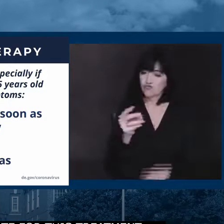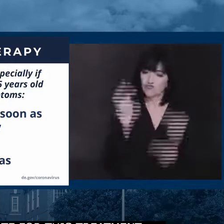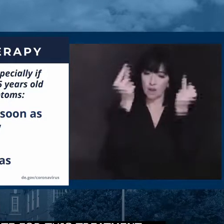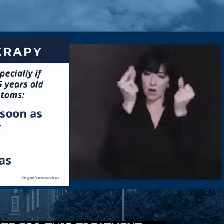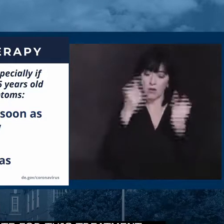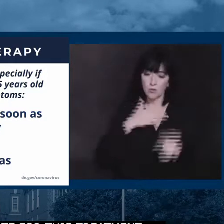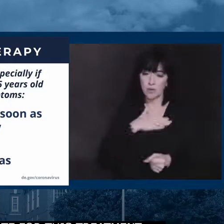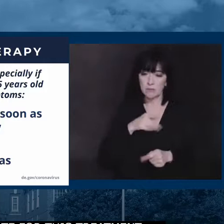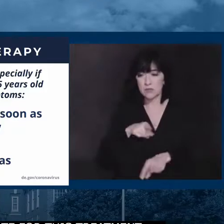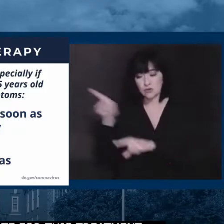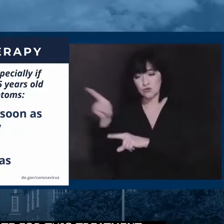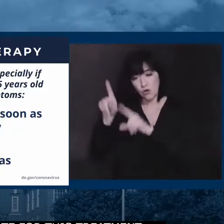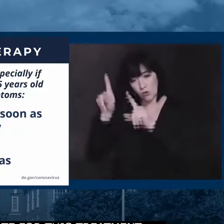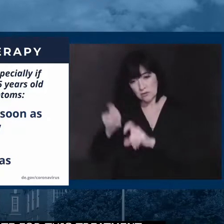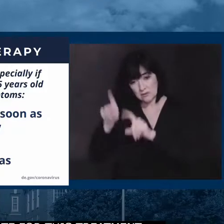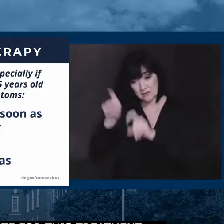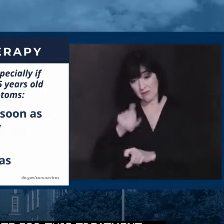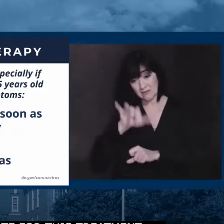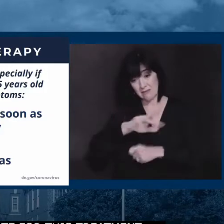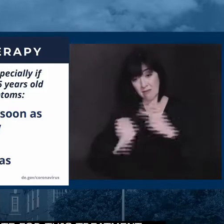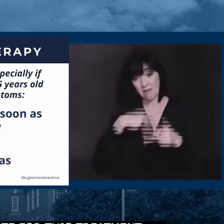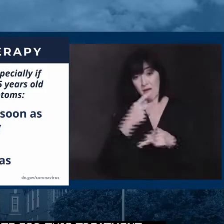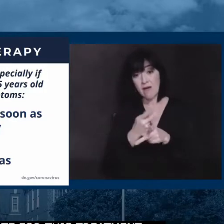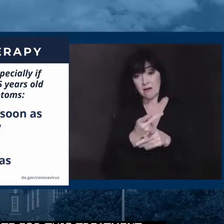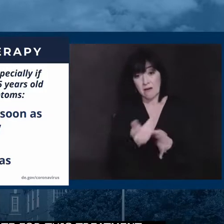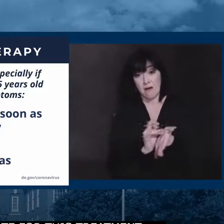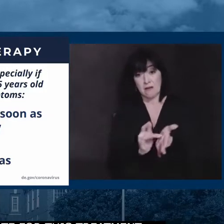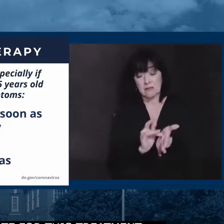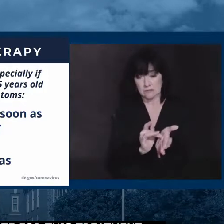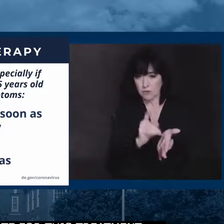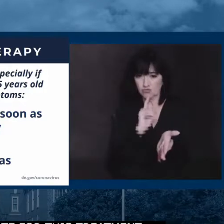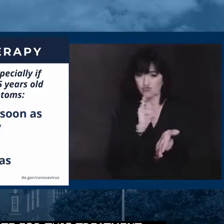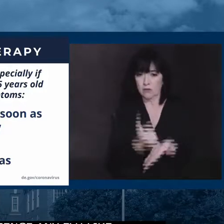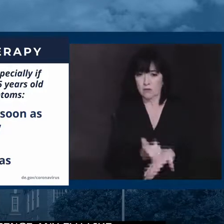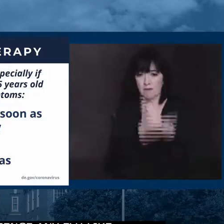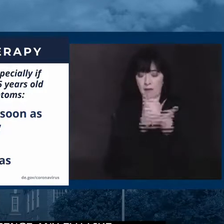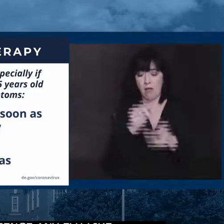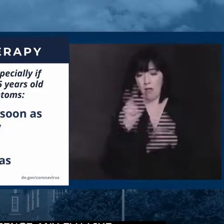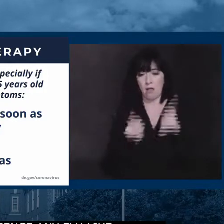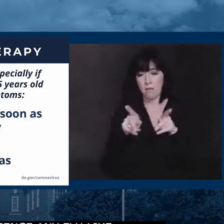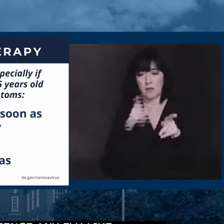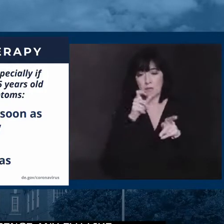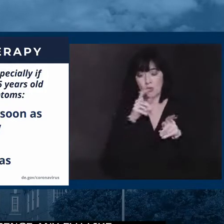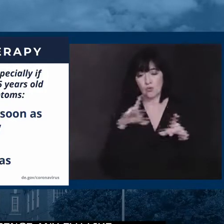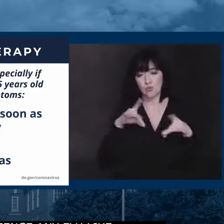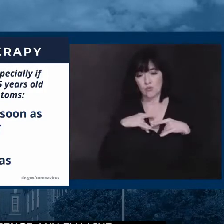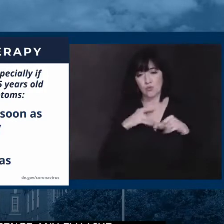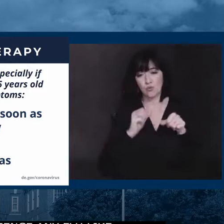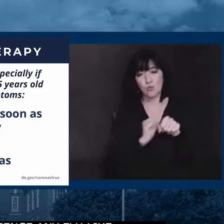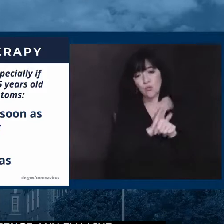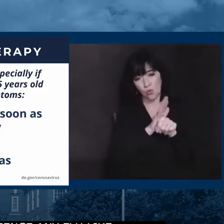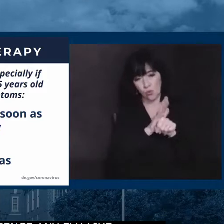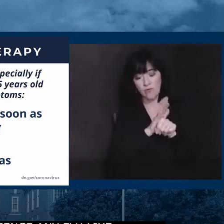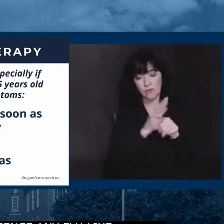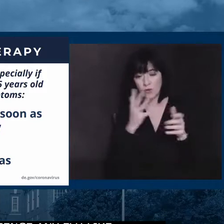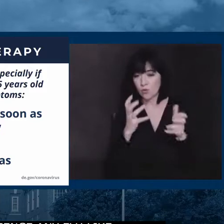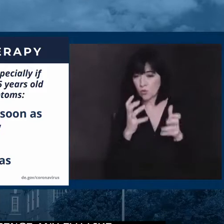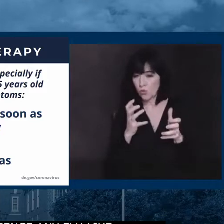will talk about it when you get the treatment as soon as possible after the